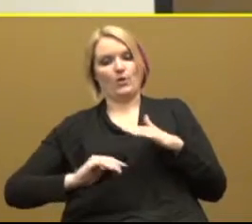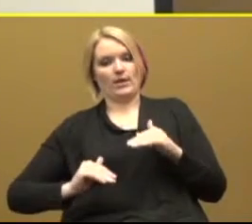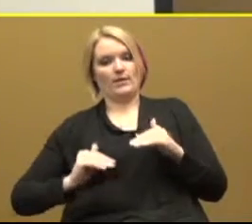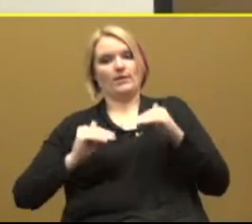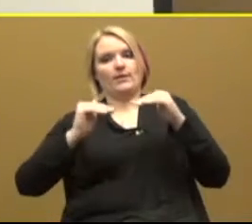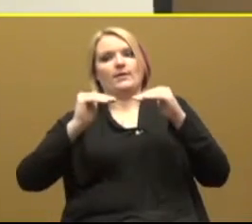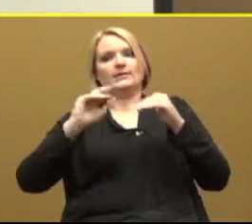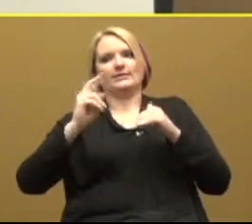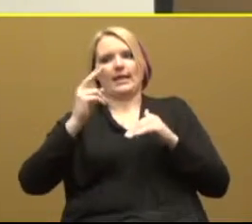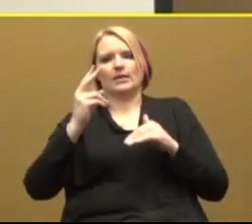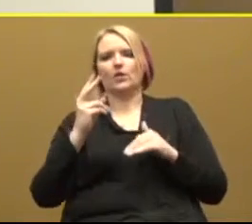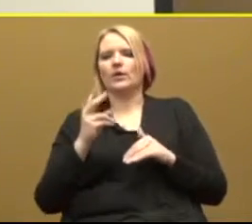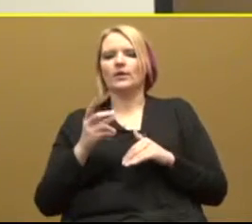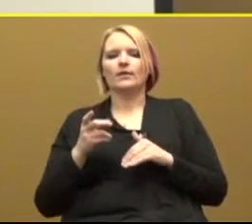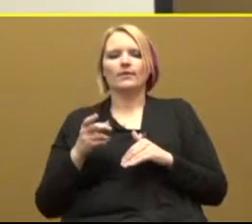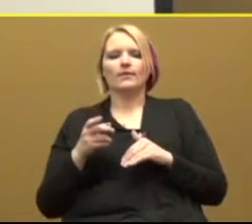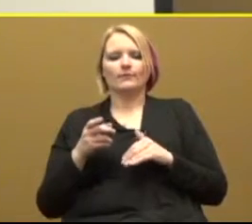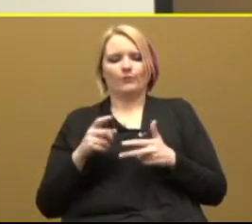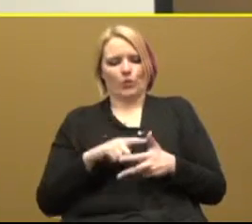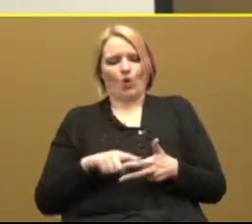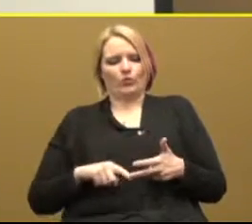not have a basic